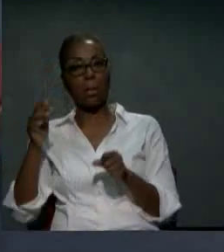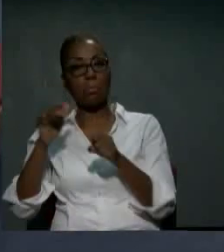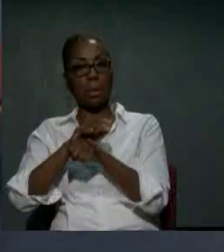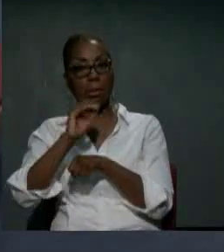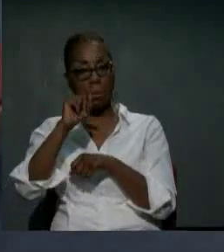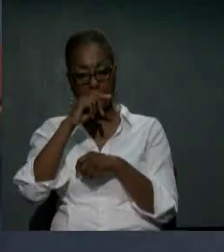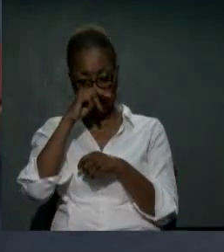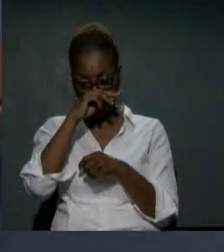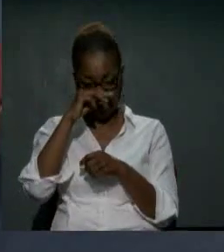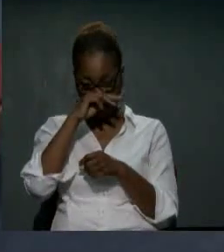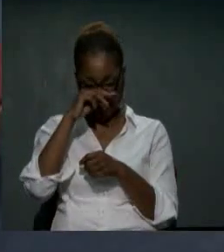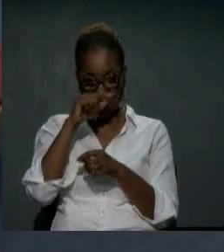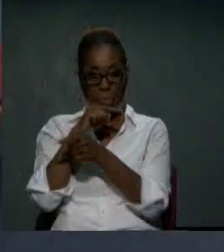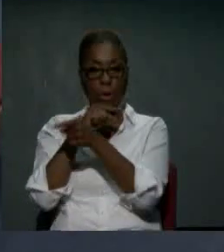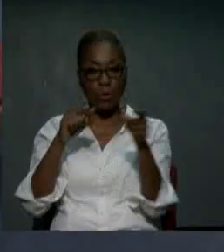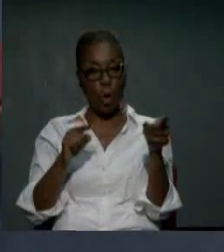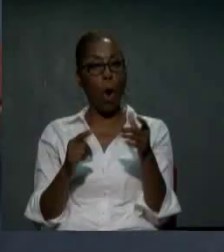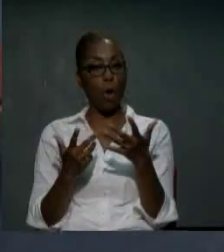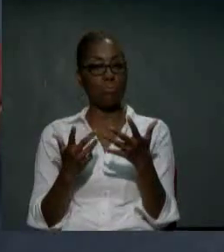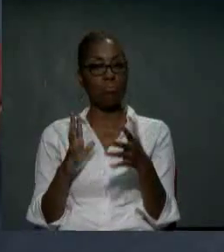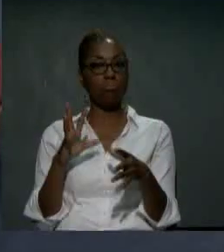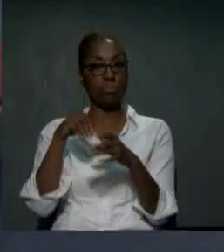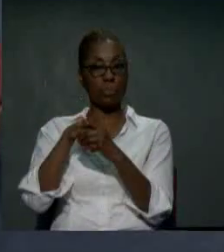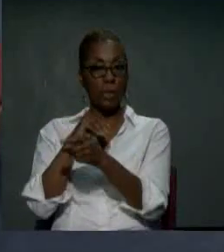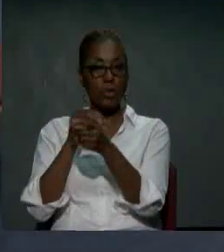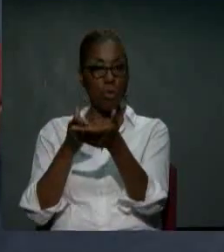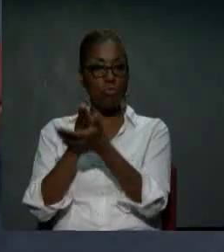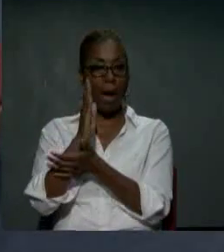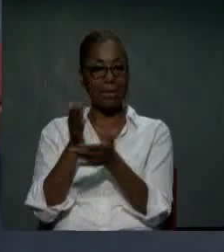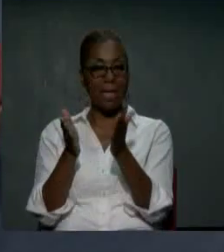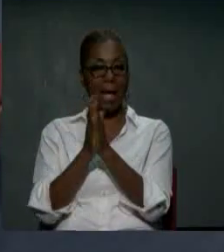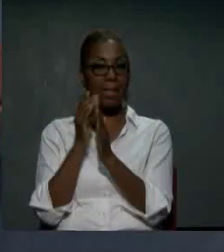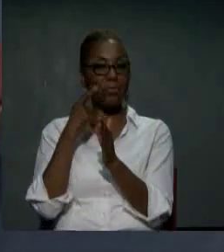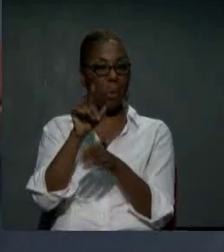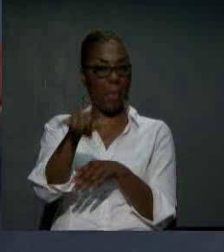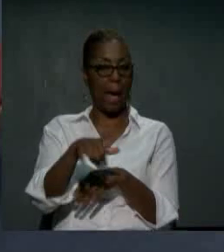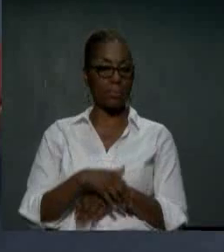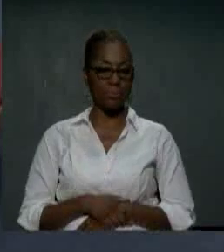No, y'all are properly within your right to ask for something like that.